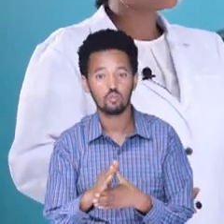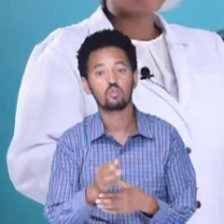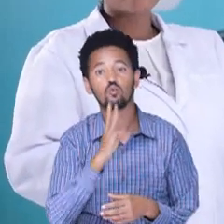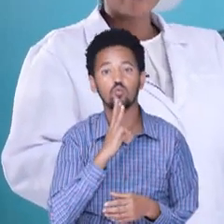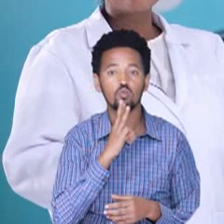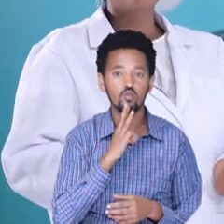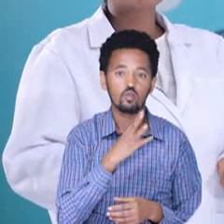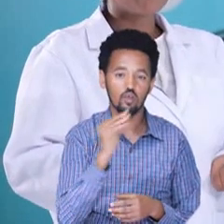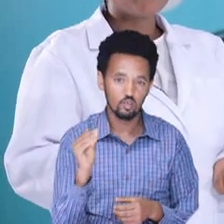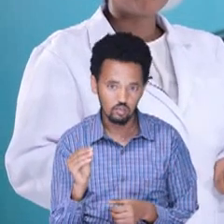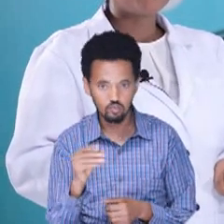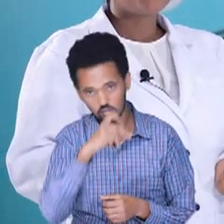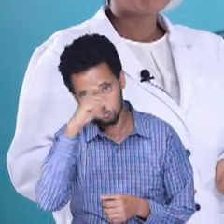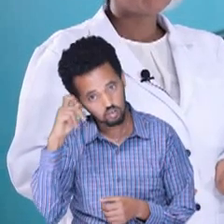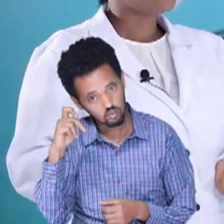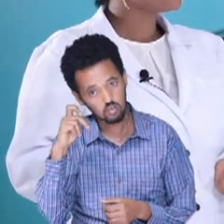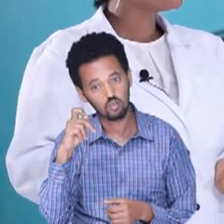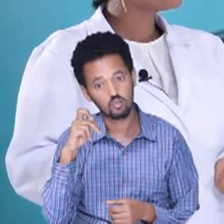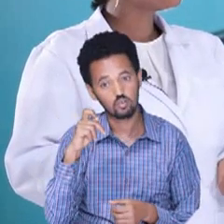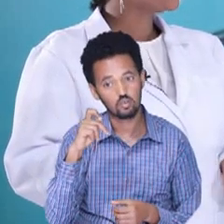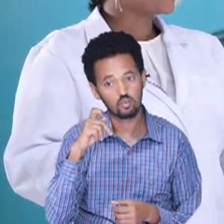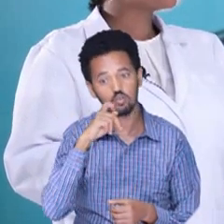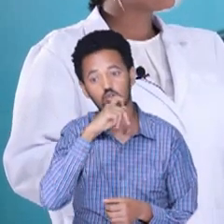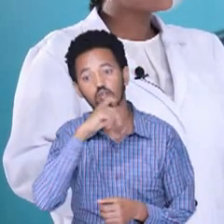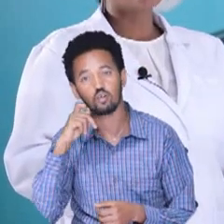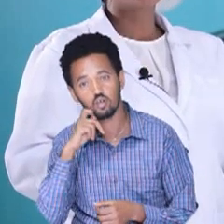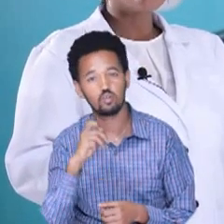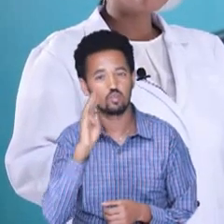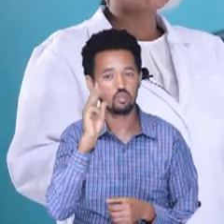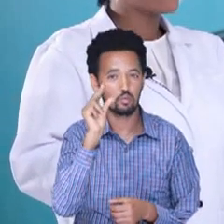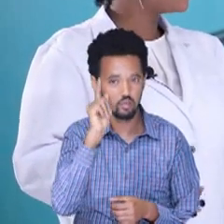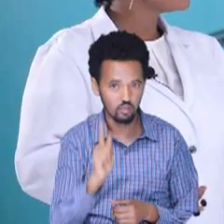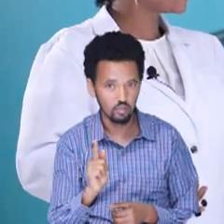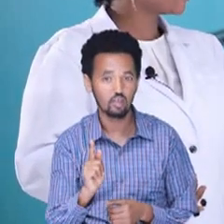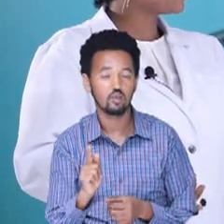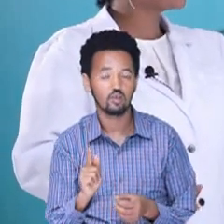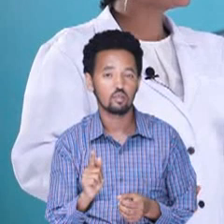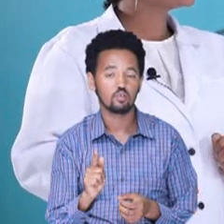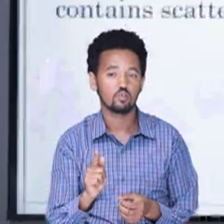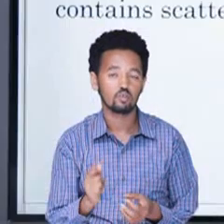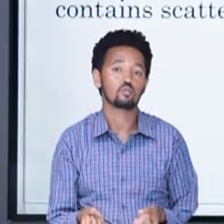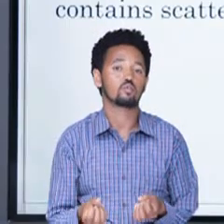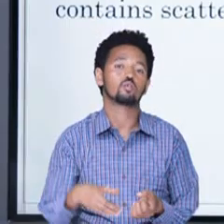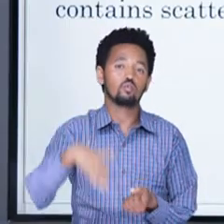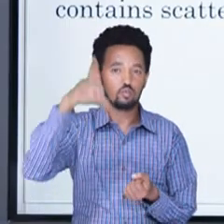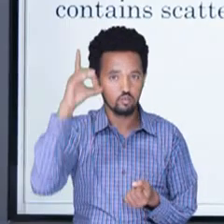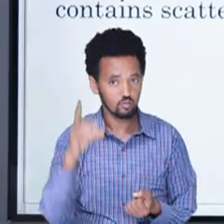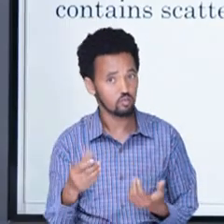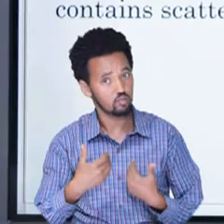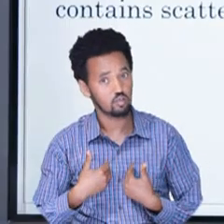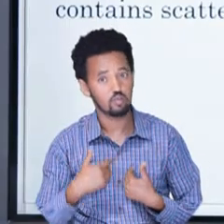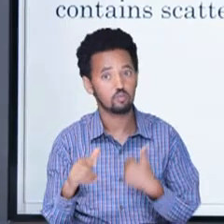wetter and the drier savanna. It is made up of more grasses and contains scattered